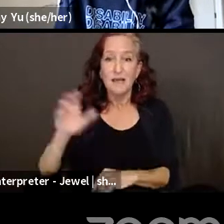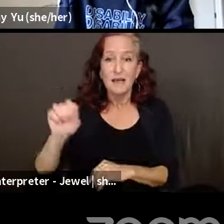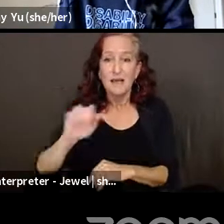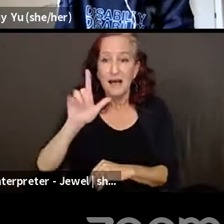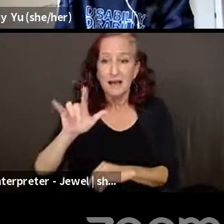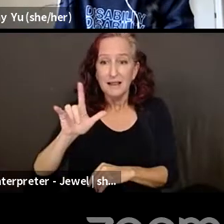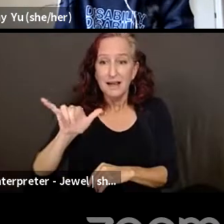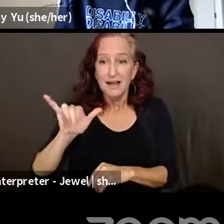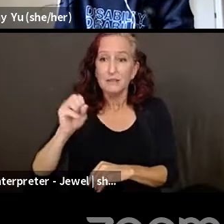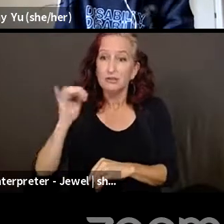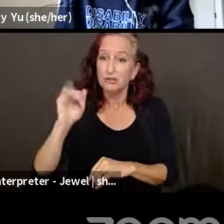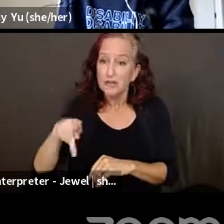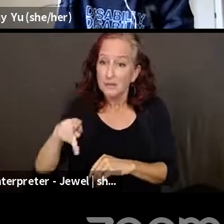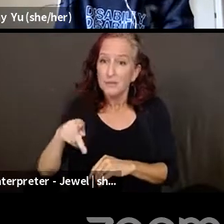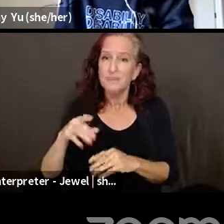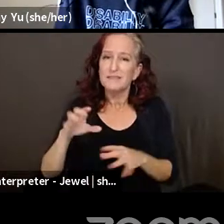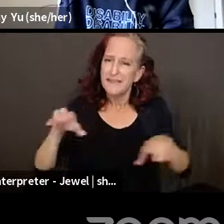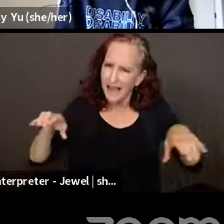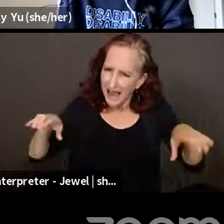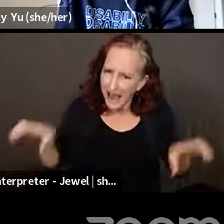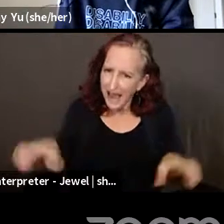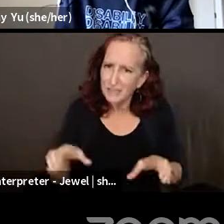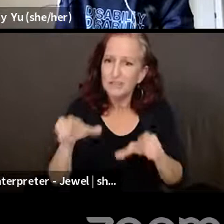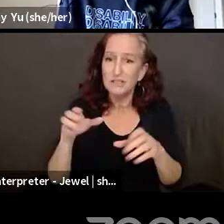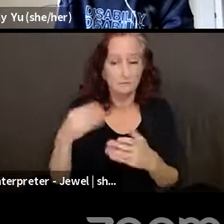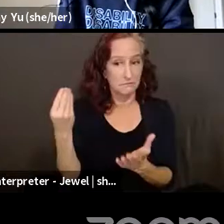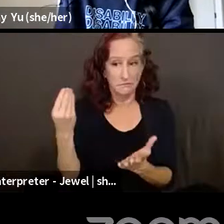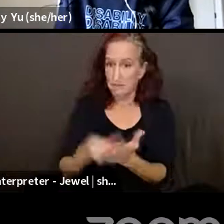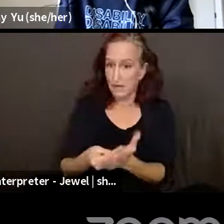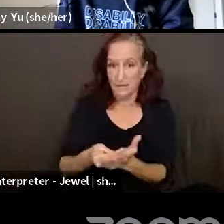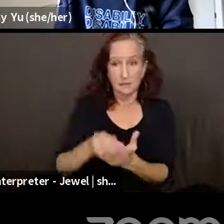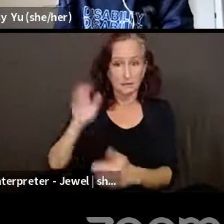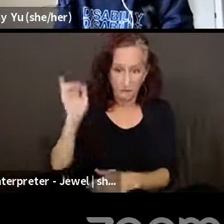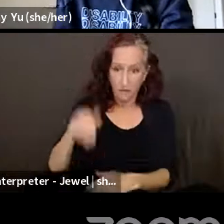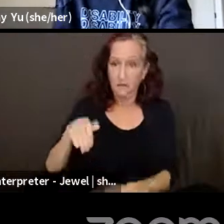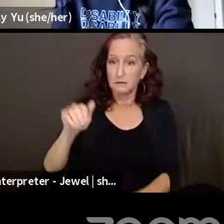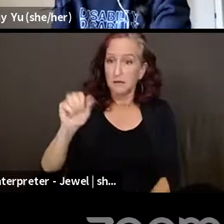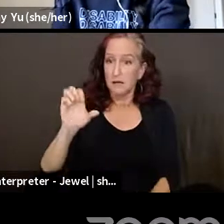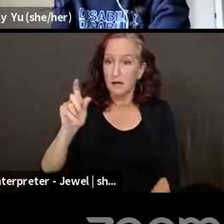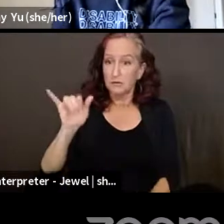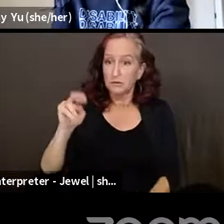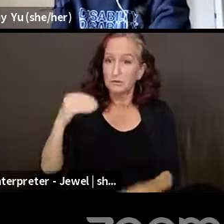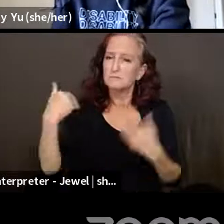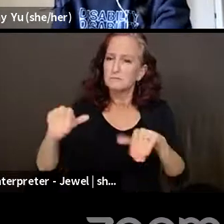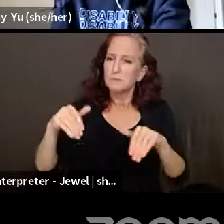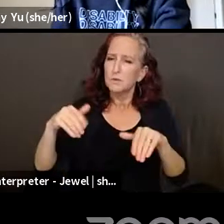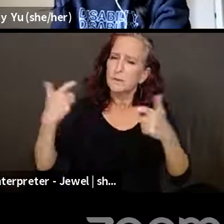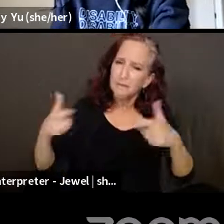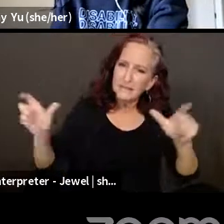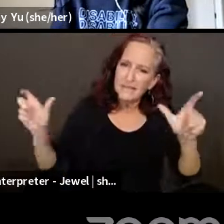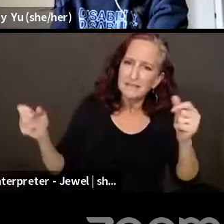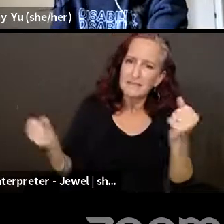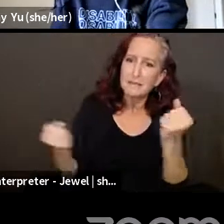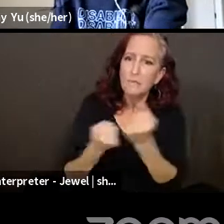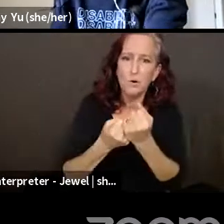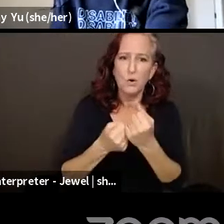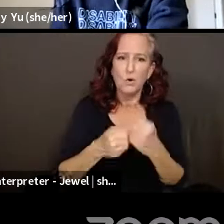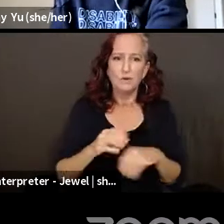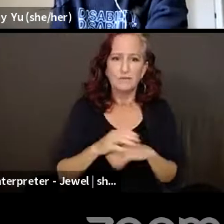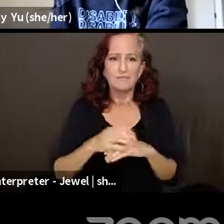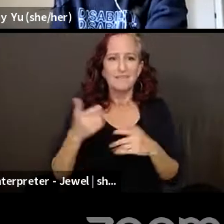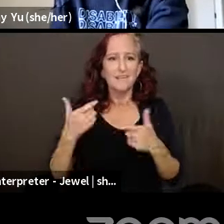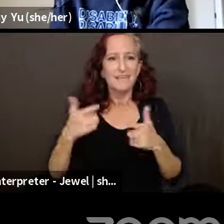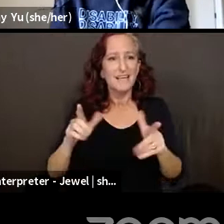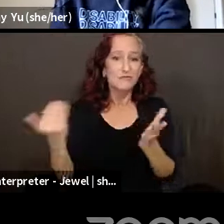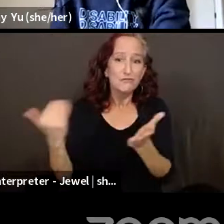also. And so that was a great support that helped us out in getting ICON project